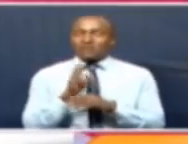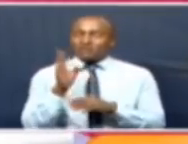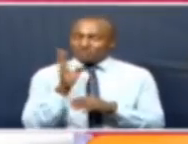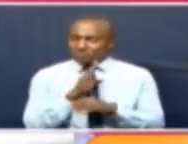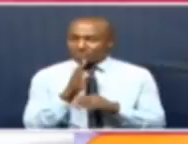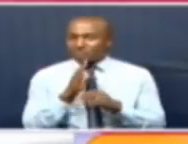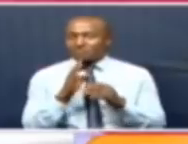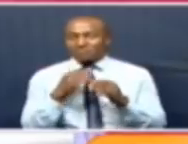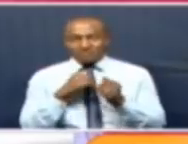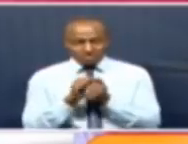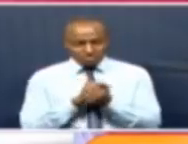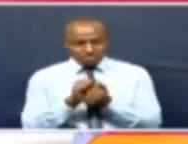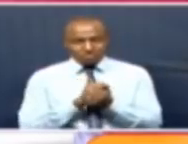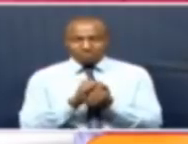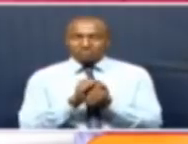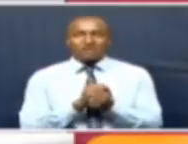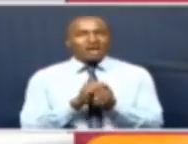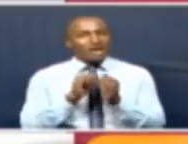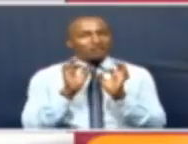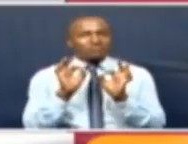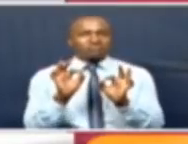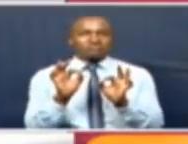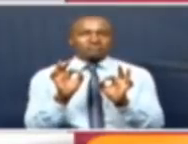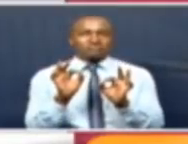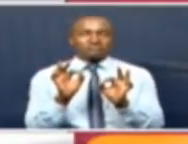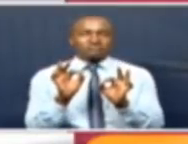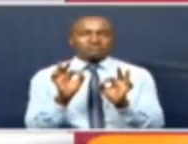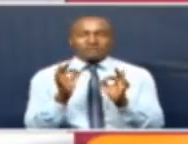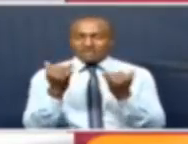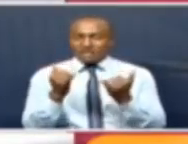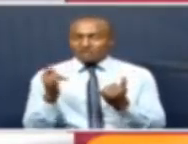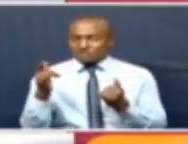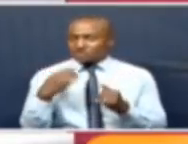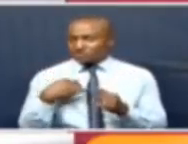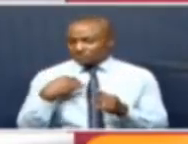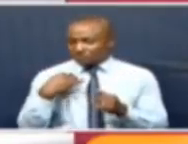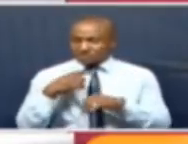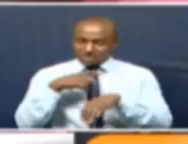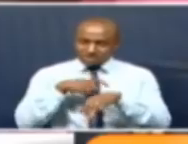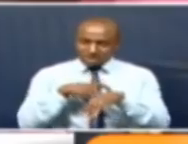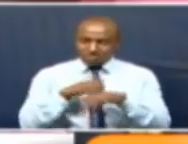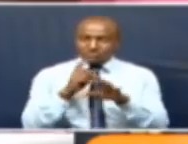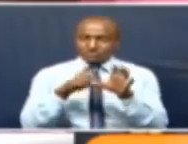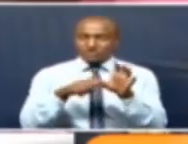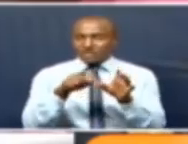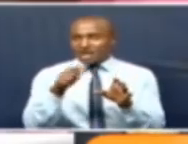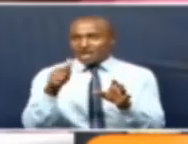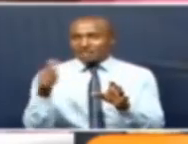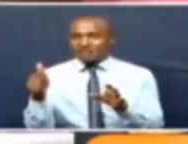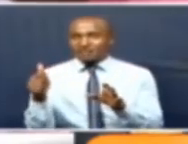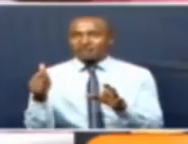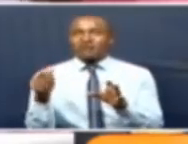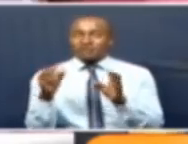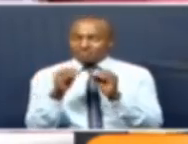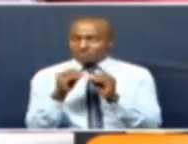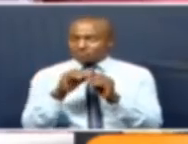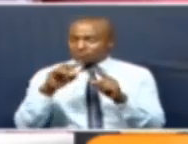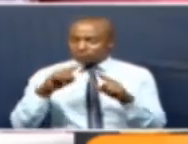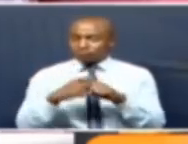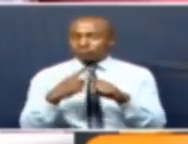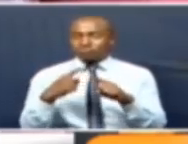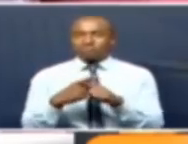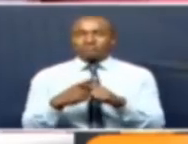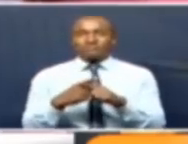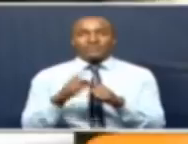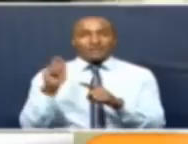nafua, nafurahiaga sana. And now she volunteers her time, joining the rest in the knockers knitting club. In Kenya,